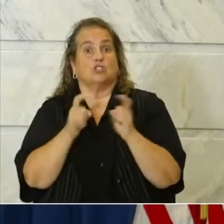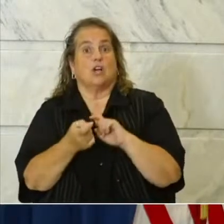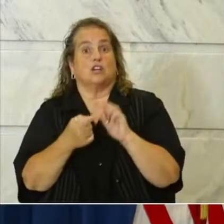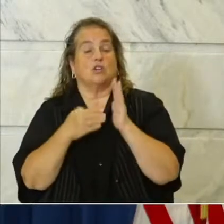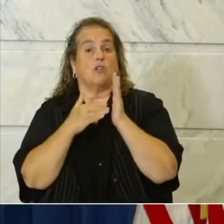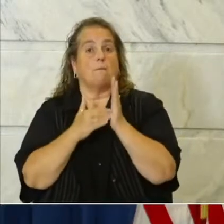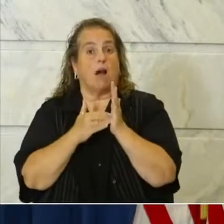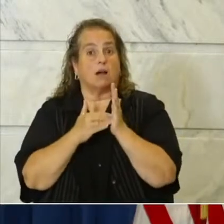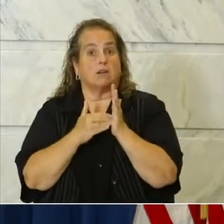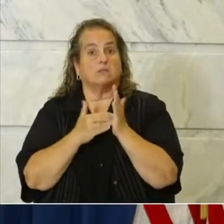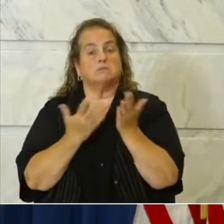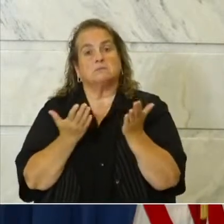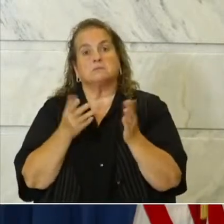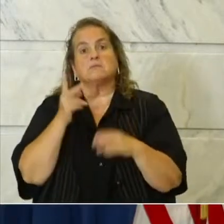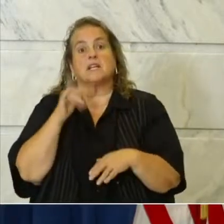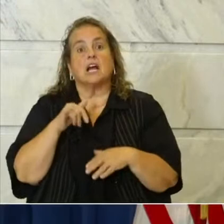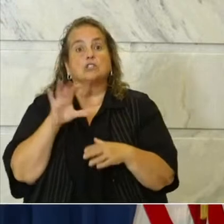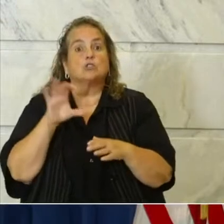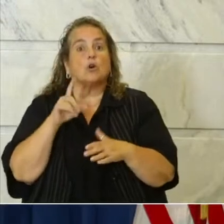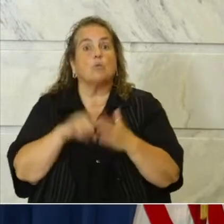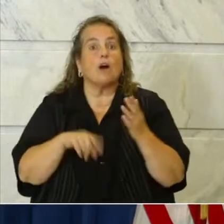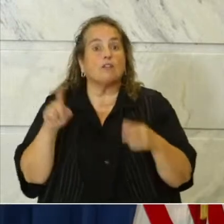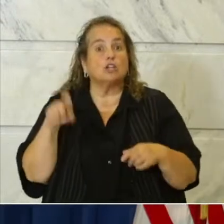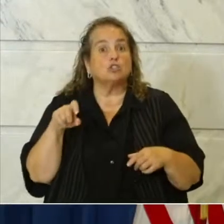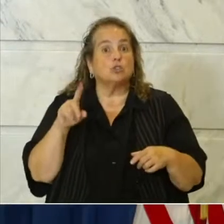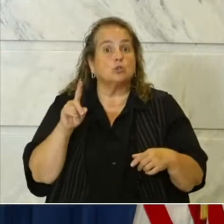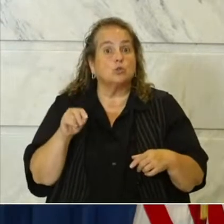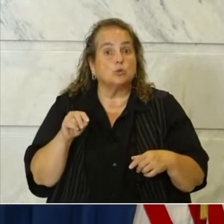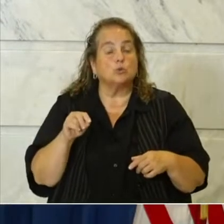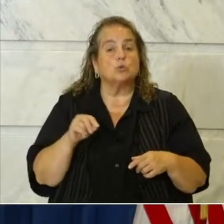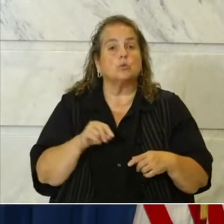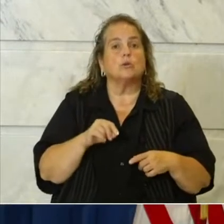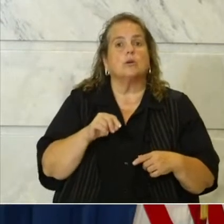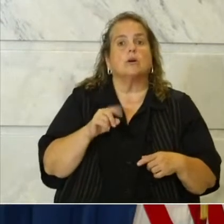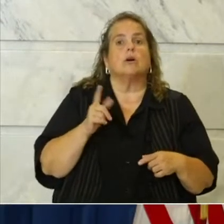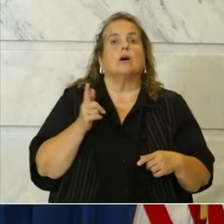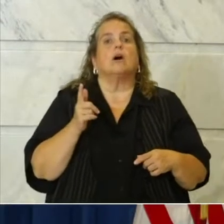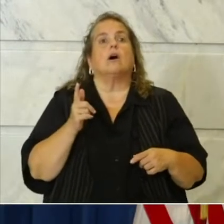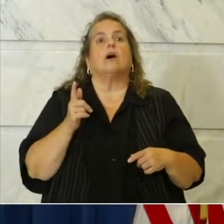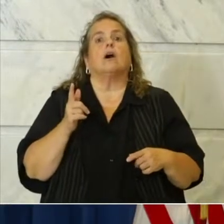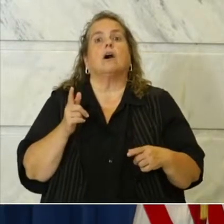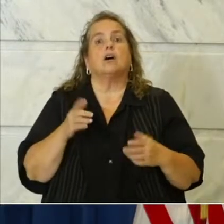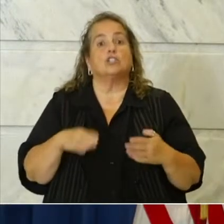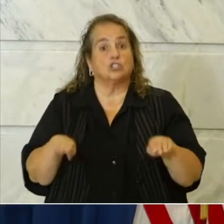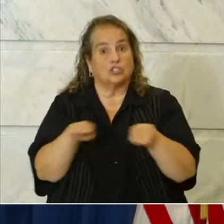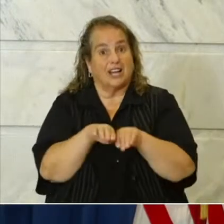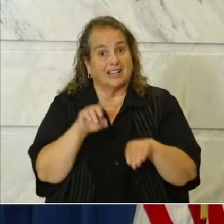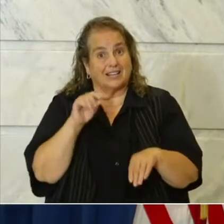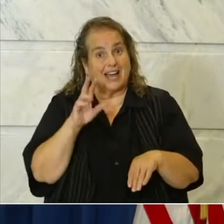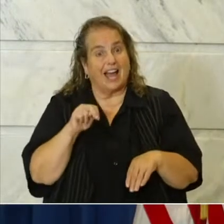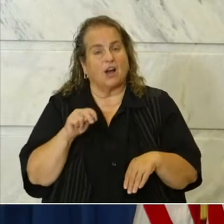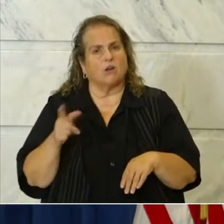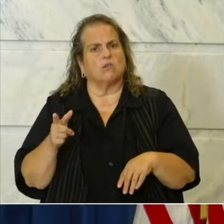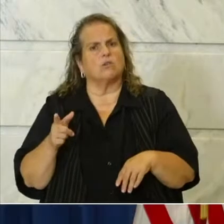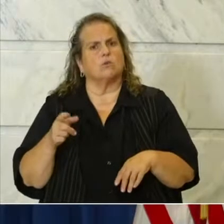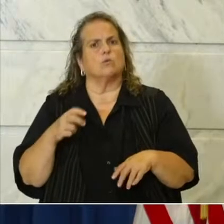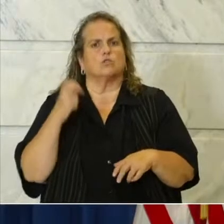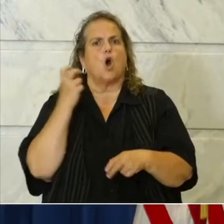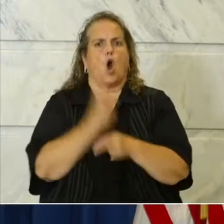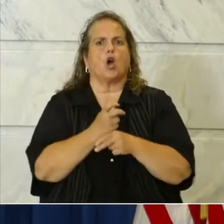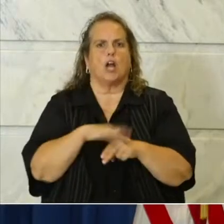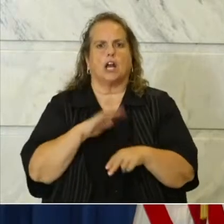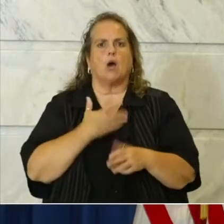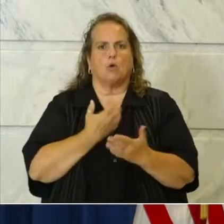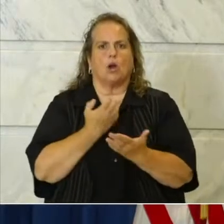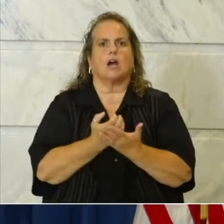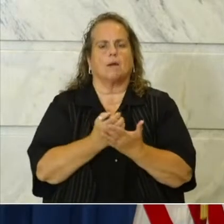than Kentuckians doing what it took, engaging in a shutdown that was rough on our economy but saved a lot of